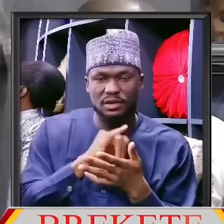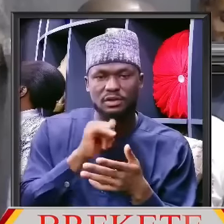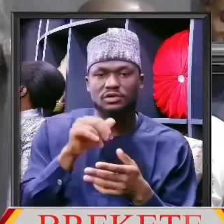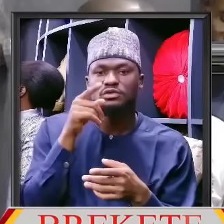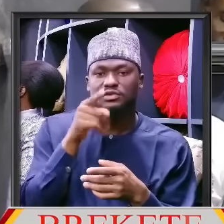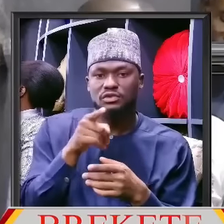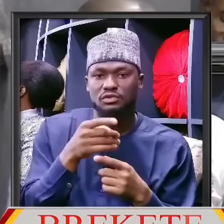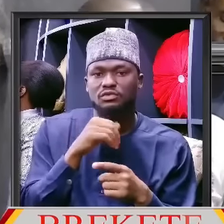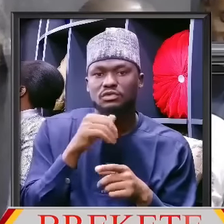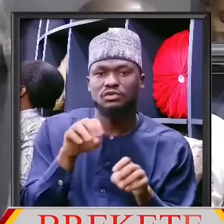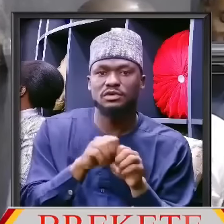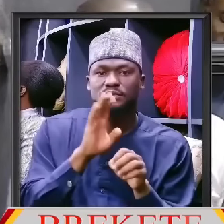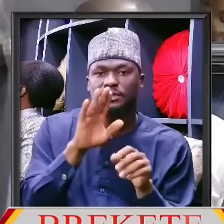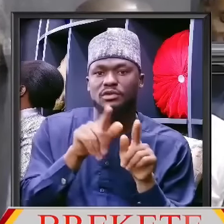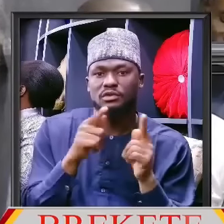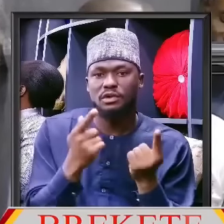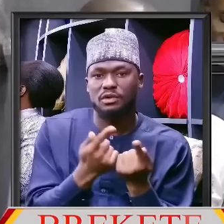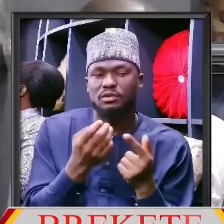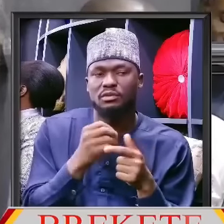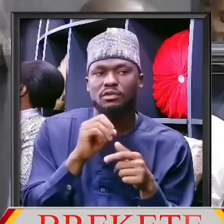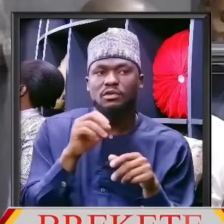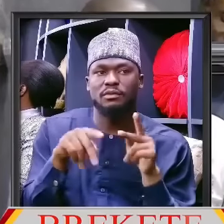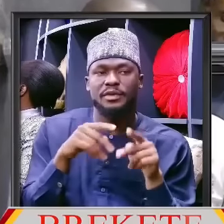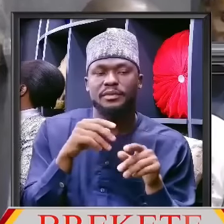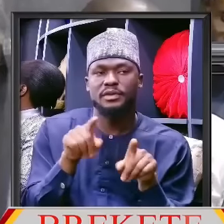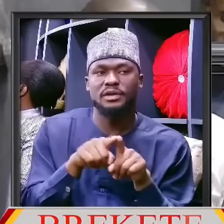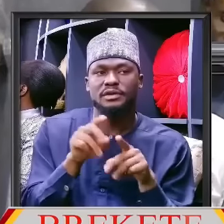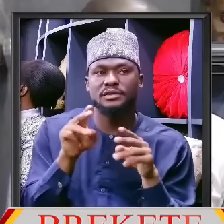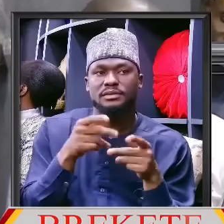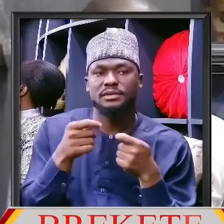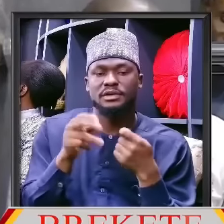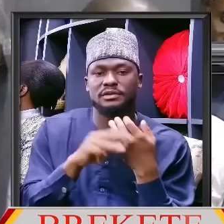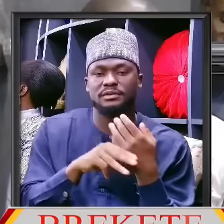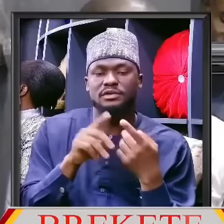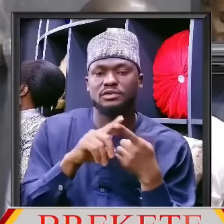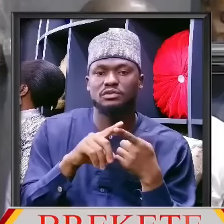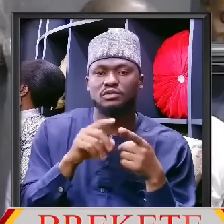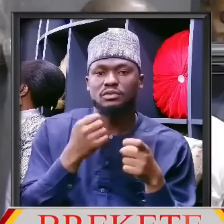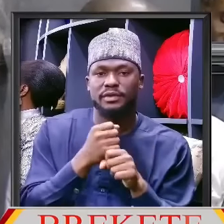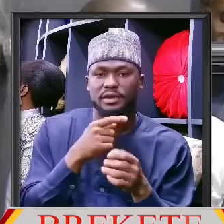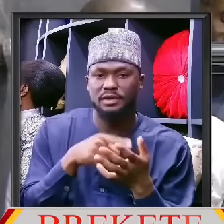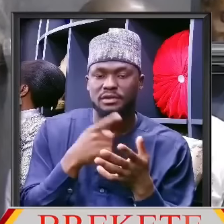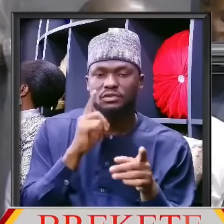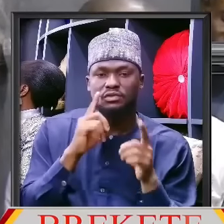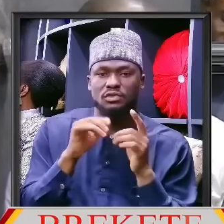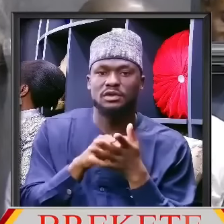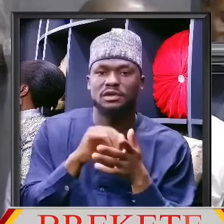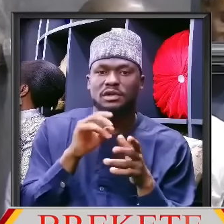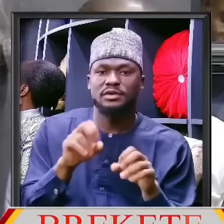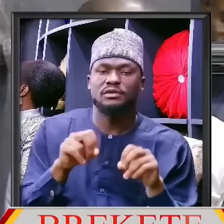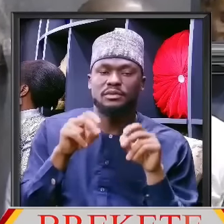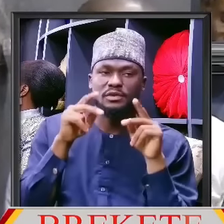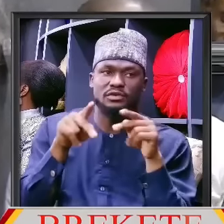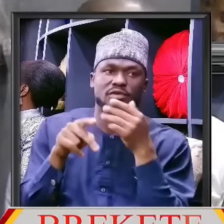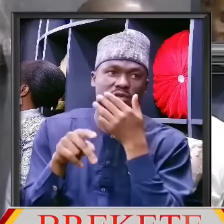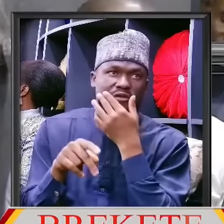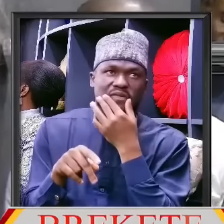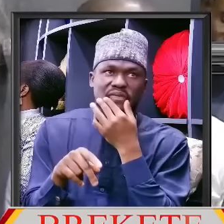that mistake, no be even your group or the people where they as management now make that mistake. You even talk and say opportunity. But